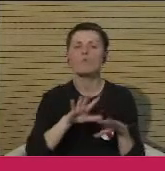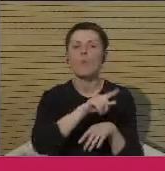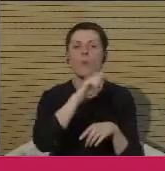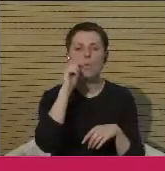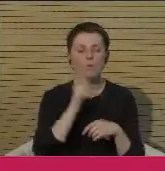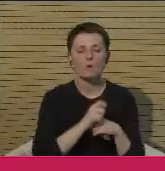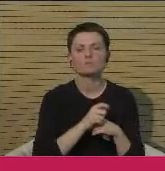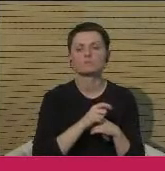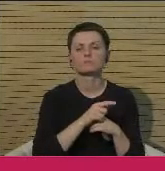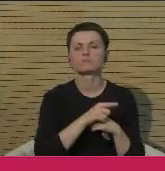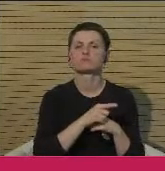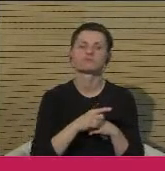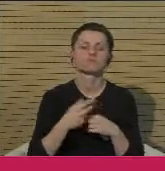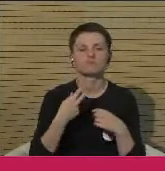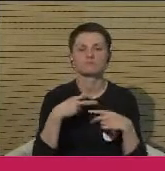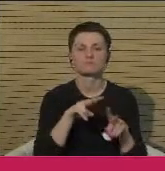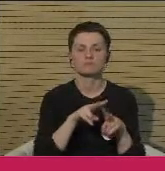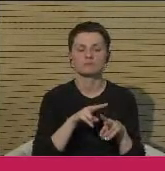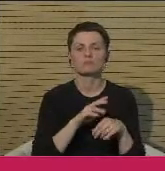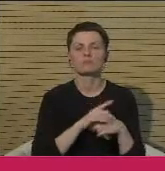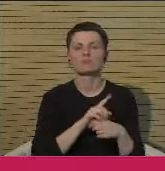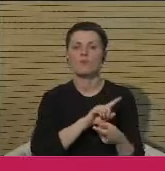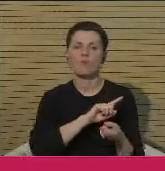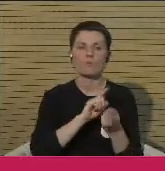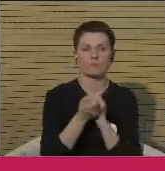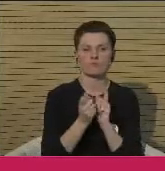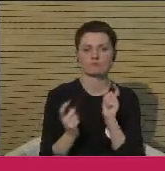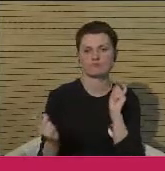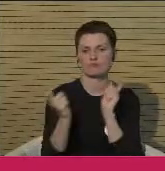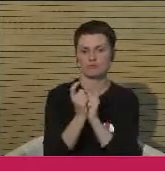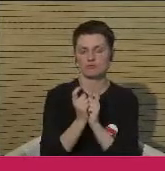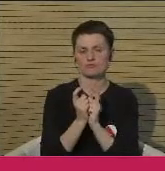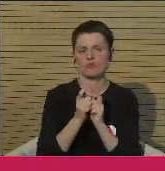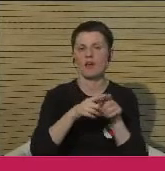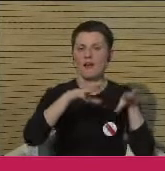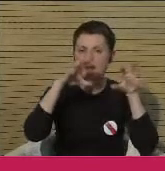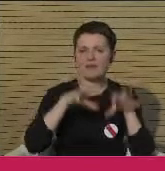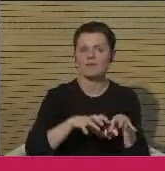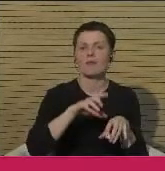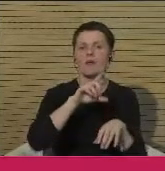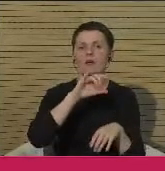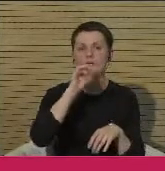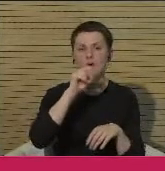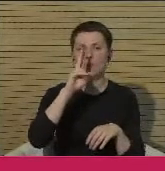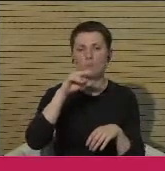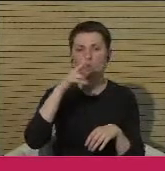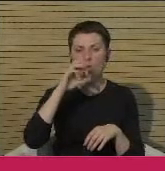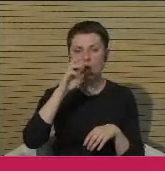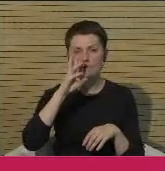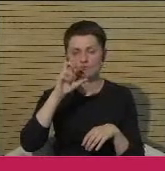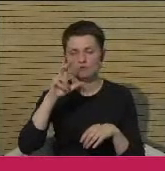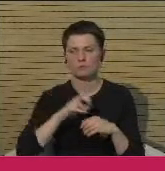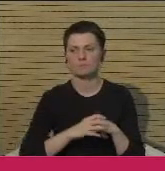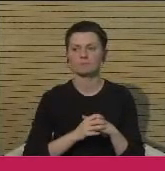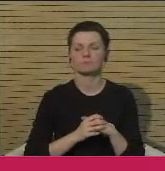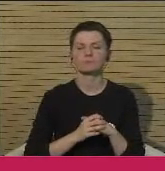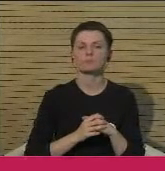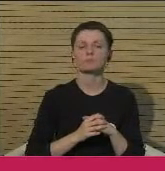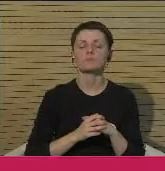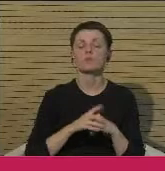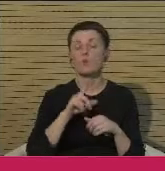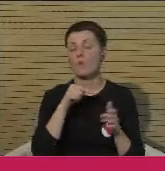agreement with European Union, accession agreement or affiliation agreement, obviously